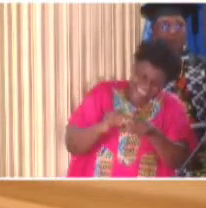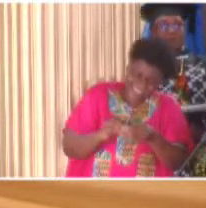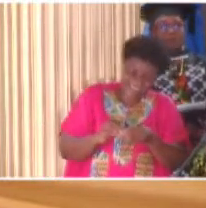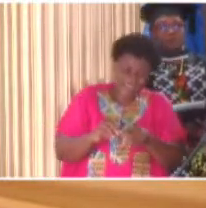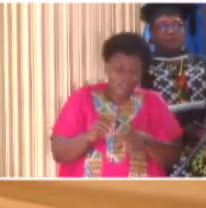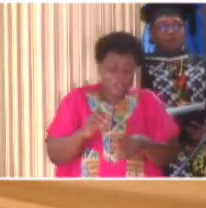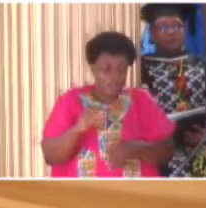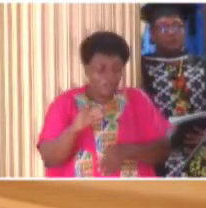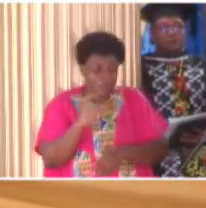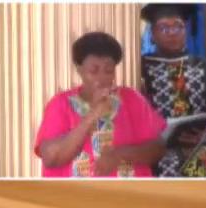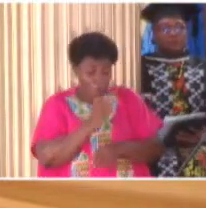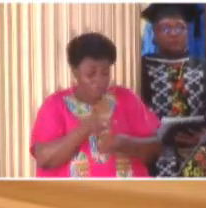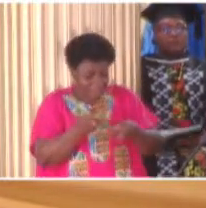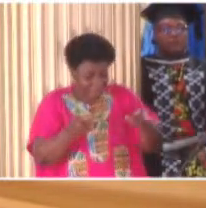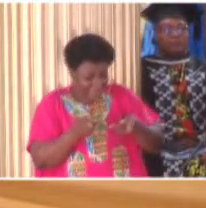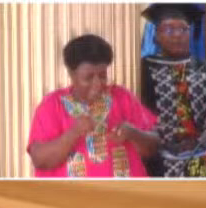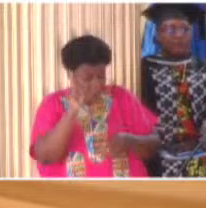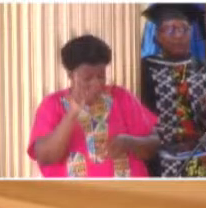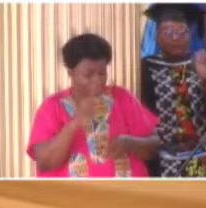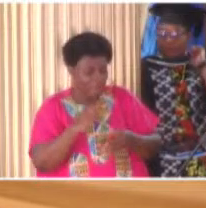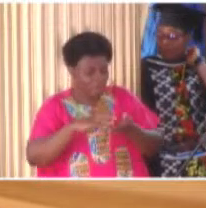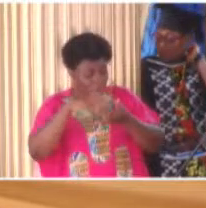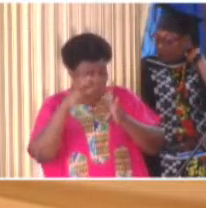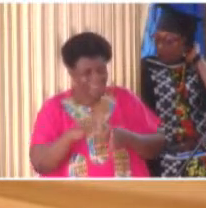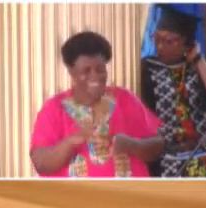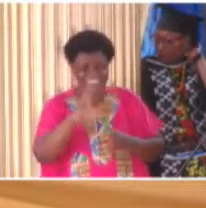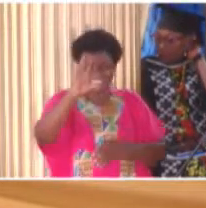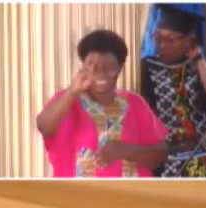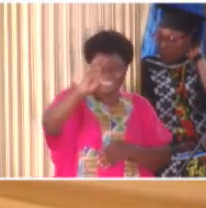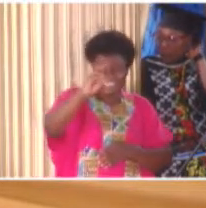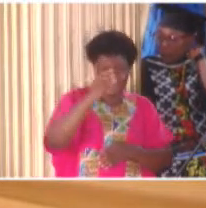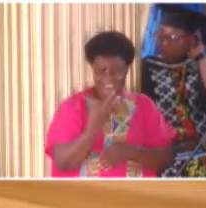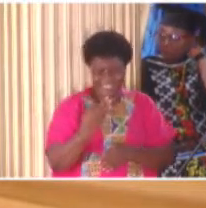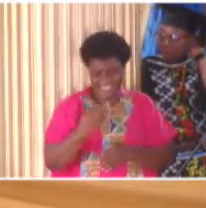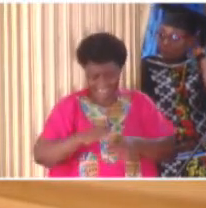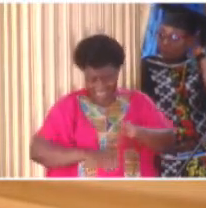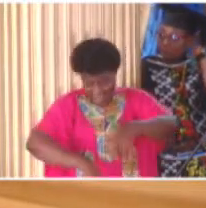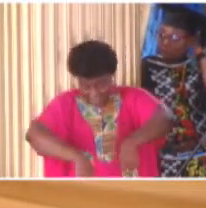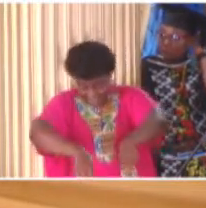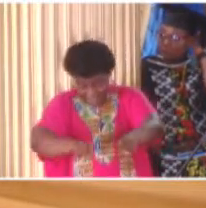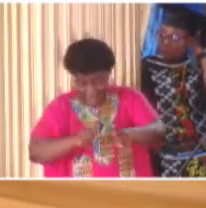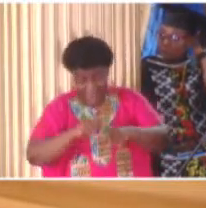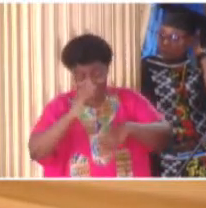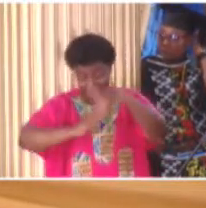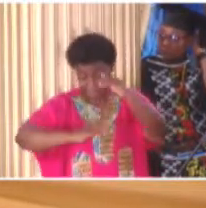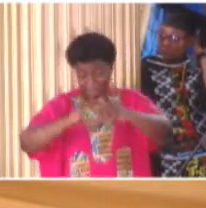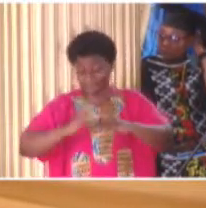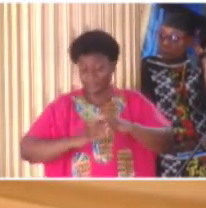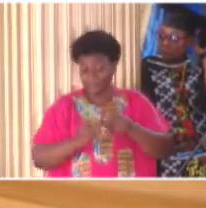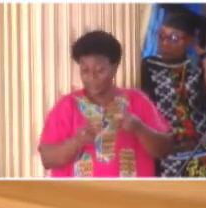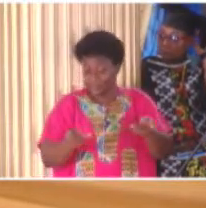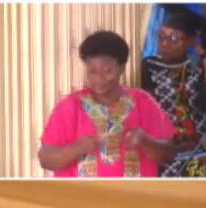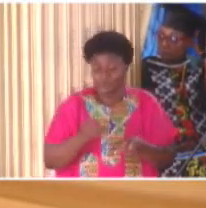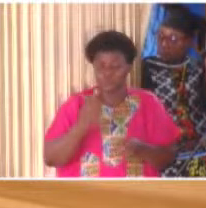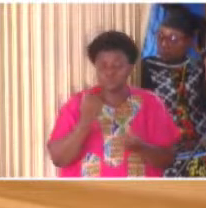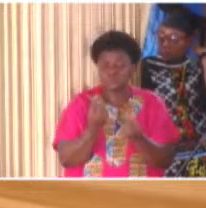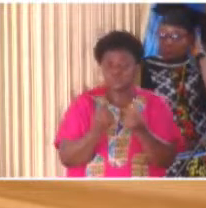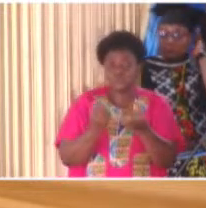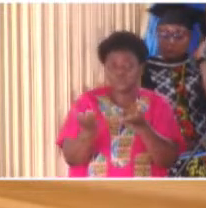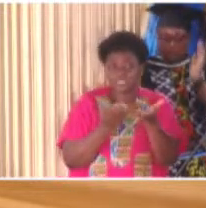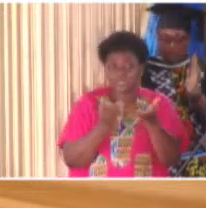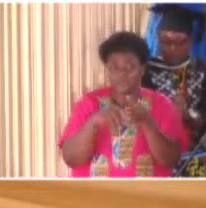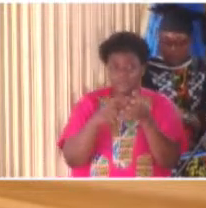our students, with 6 facilities currently under construction. These spaces will serve as